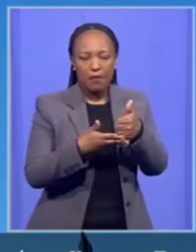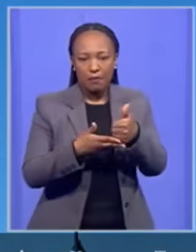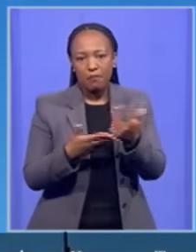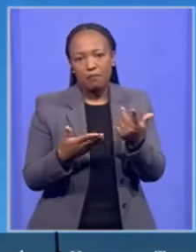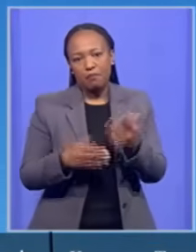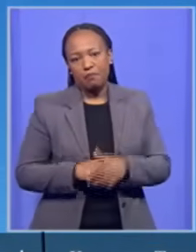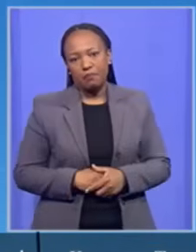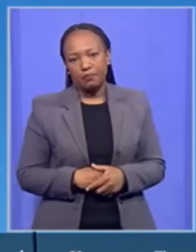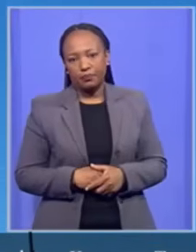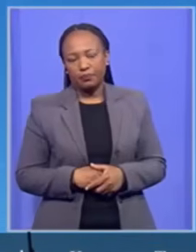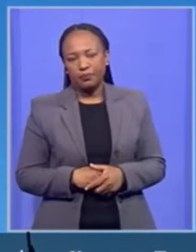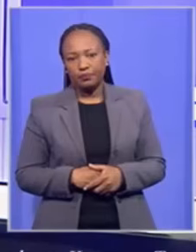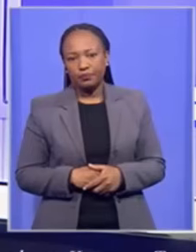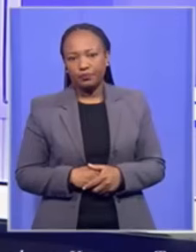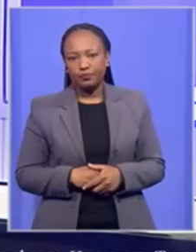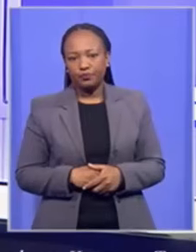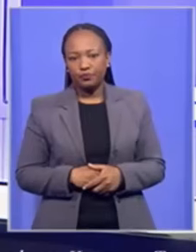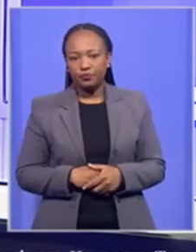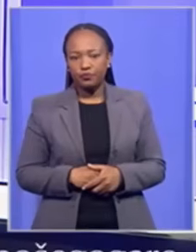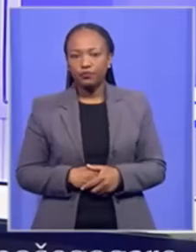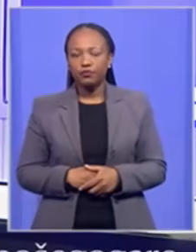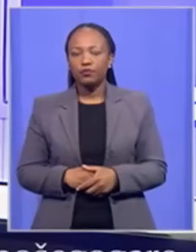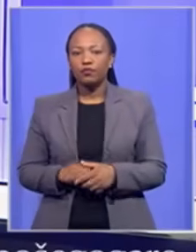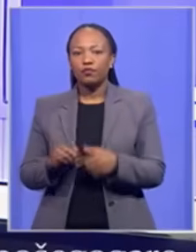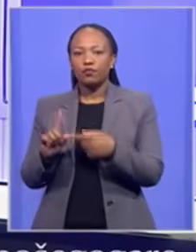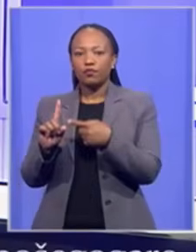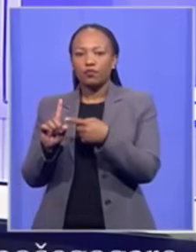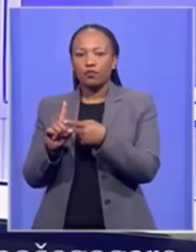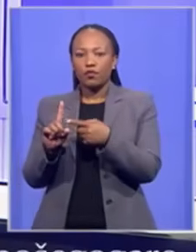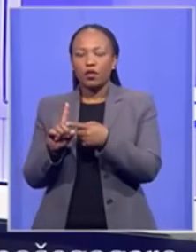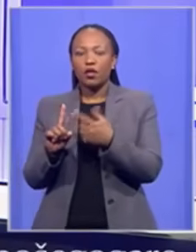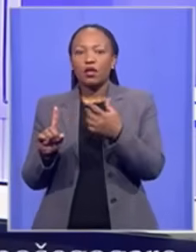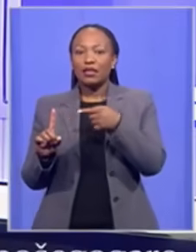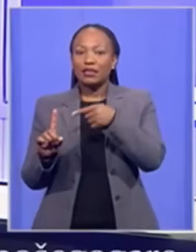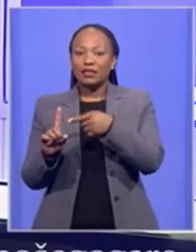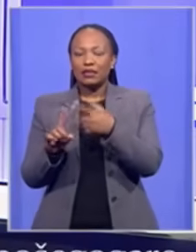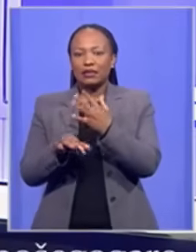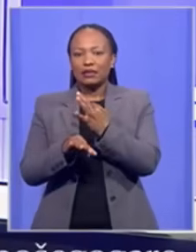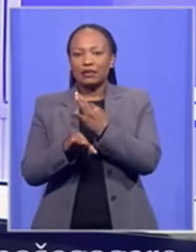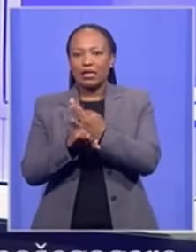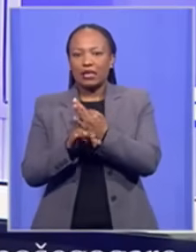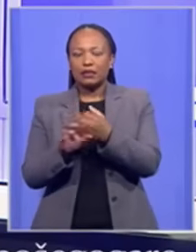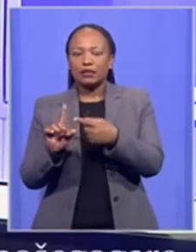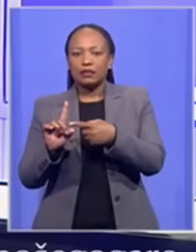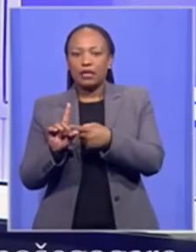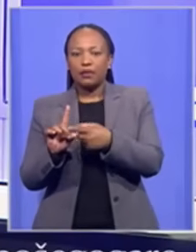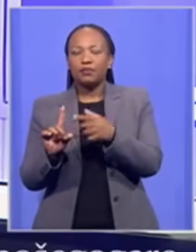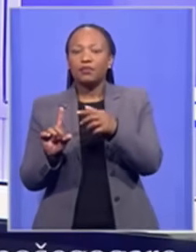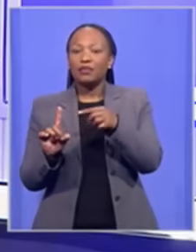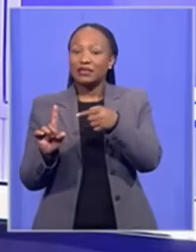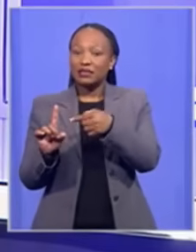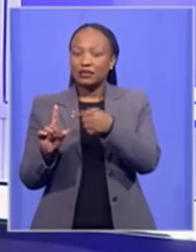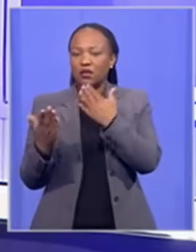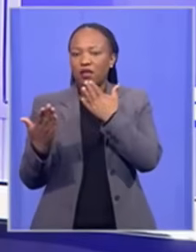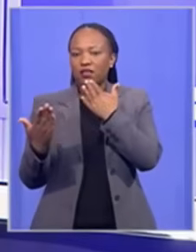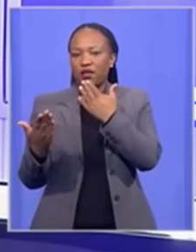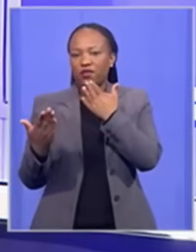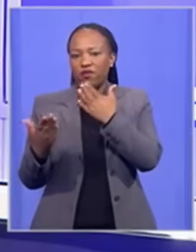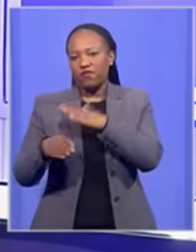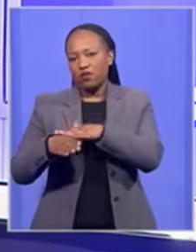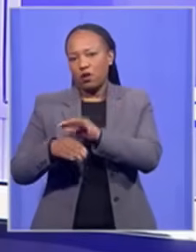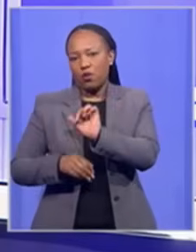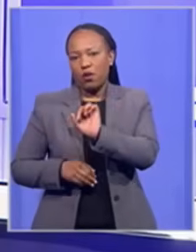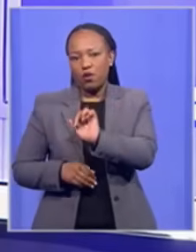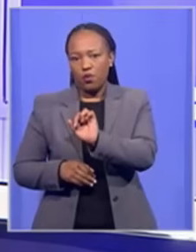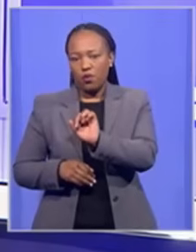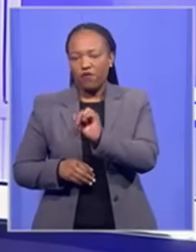mašeleng. Motlatšamolaodi Pharephare go tšwa ka kgorong ya Temo Ntate Dipepeneneng Serage re lebogile kudu nakong ya lena hle mo